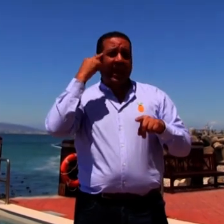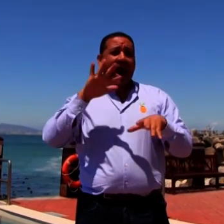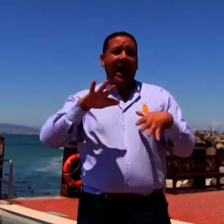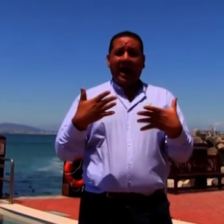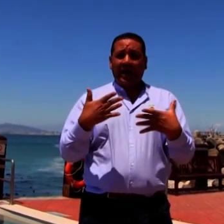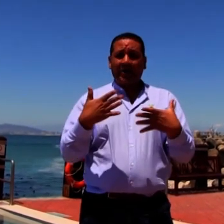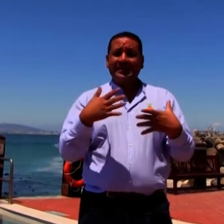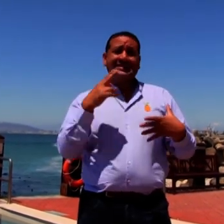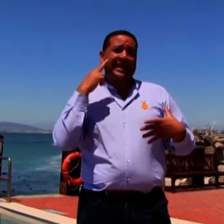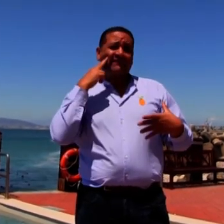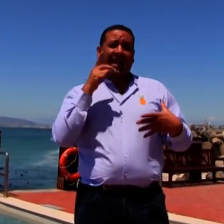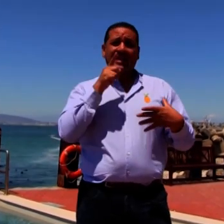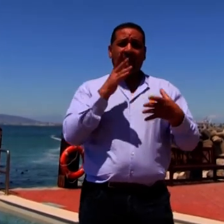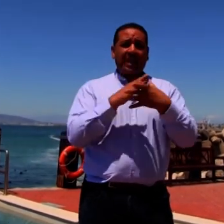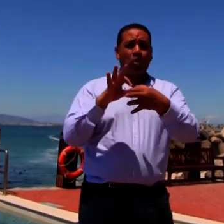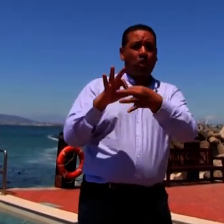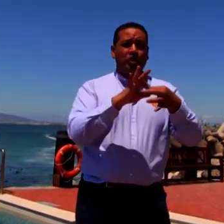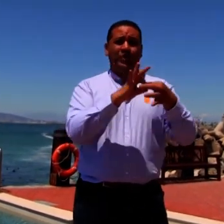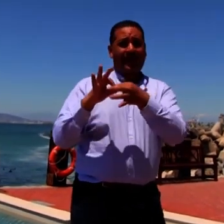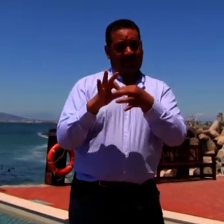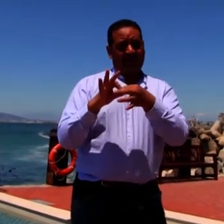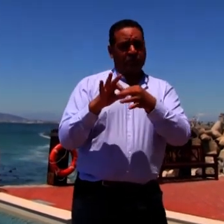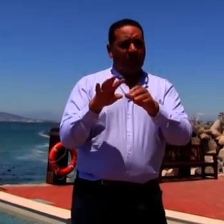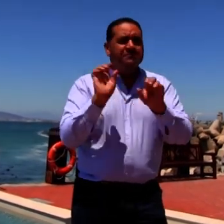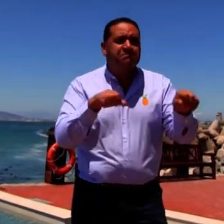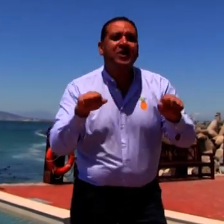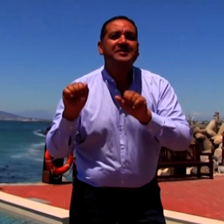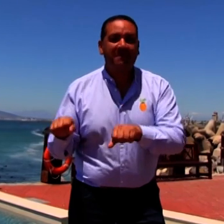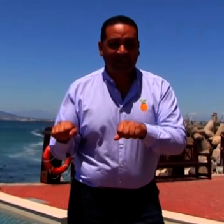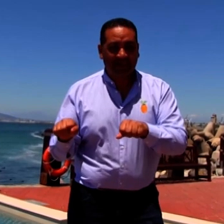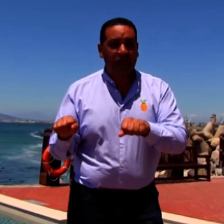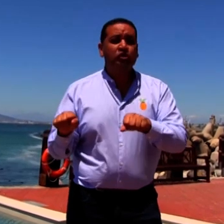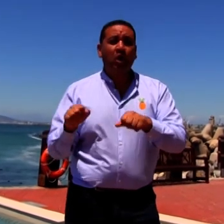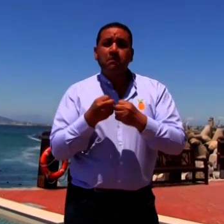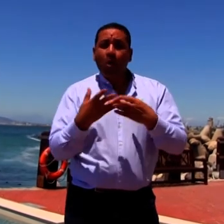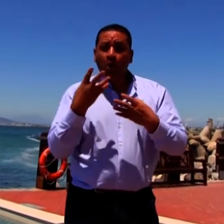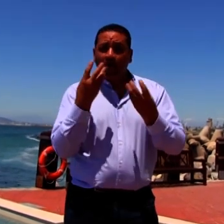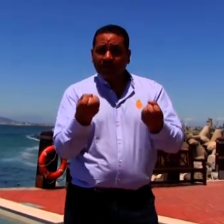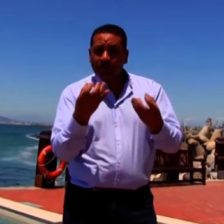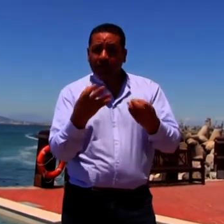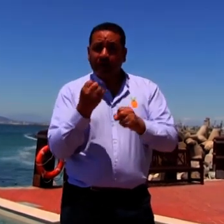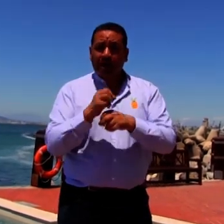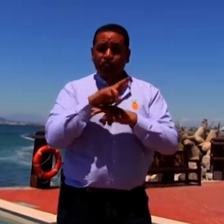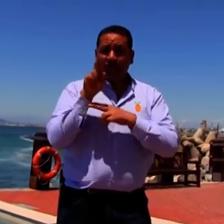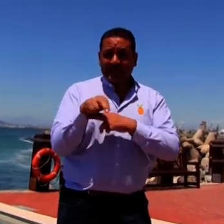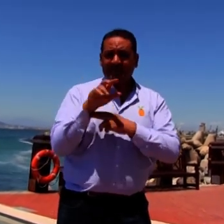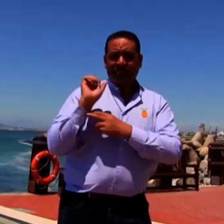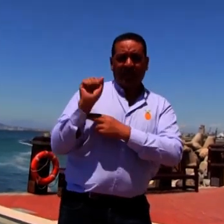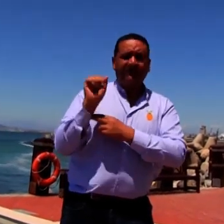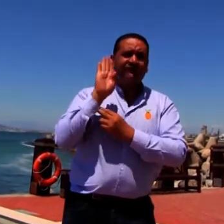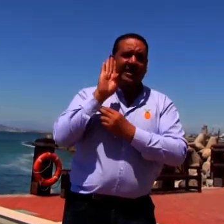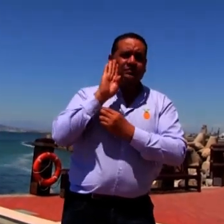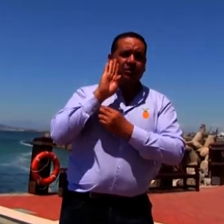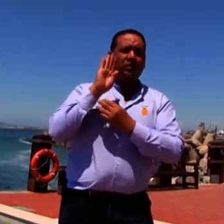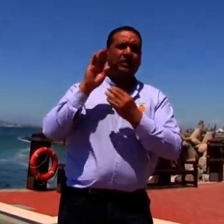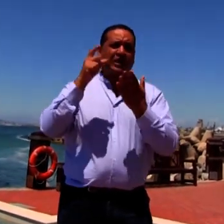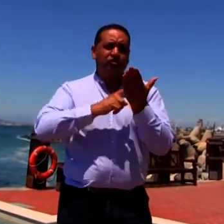work together. It is possible. And I hope that you've learnt that today. more information on the Radisson Blu group. You can check their social media pages